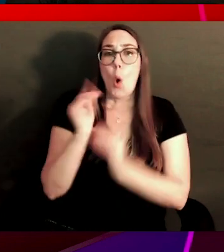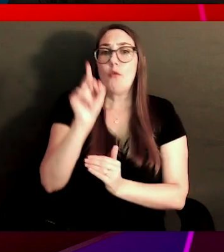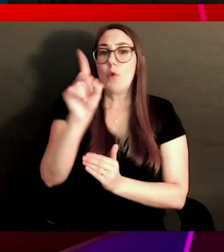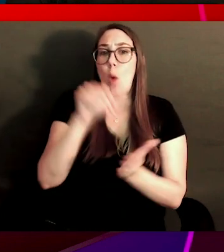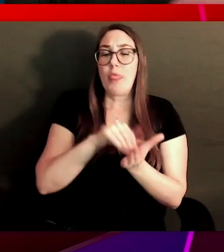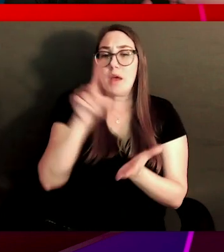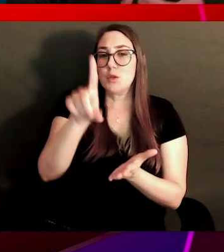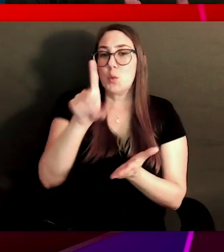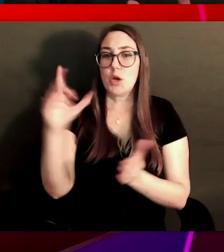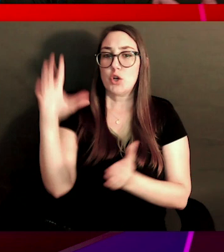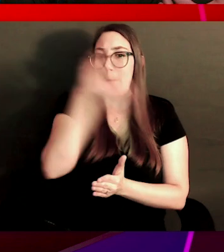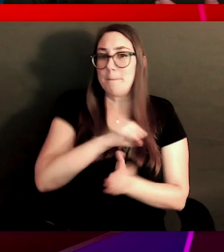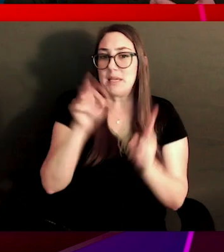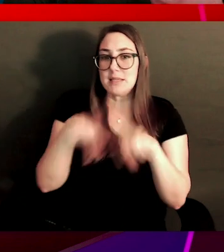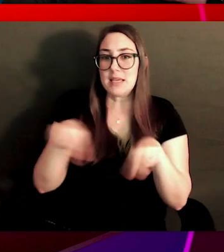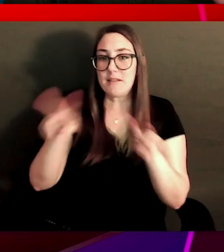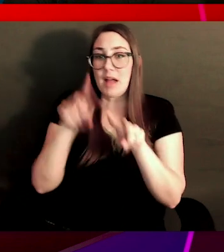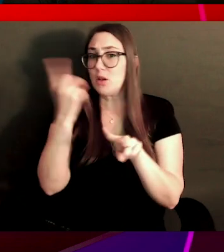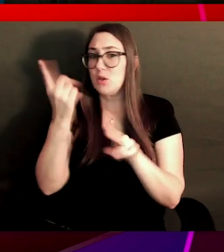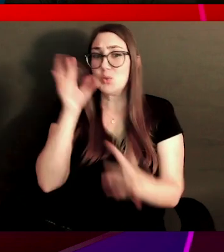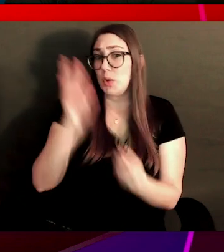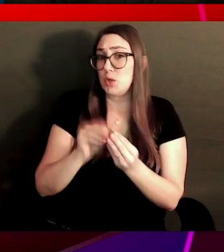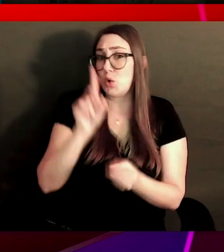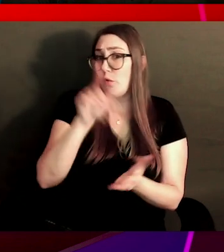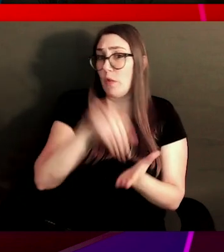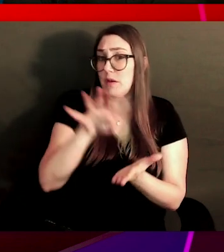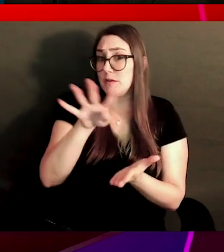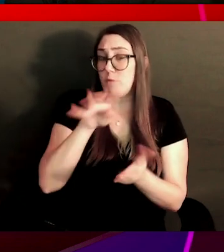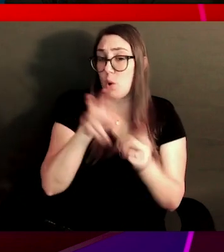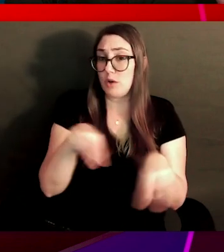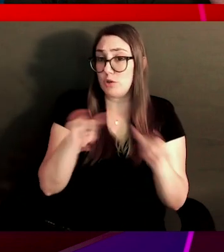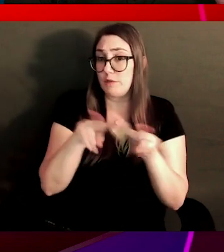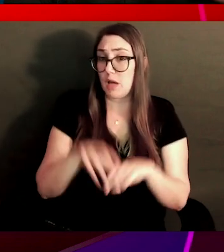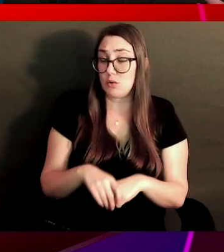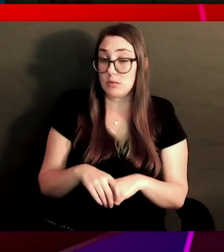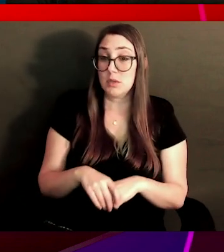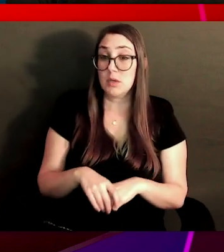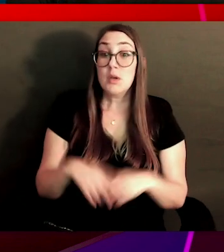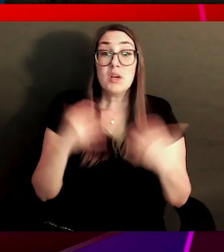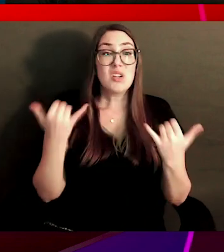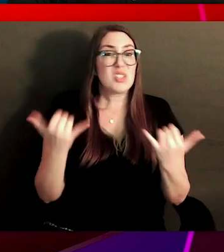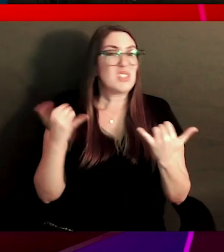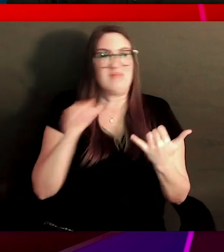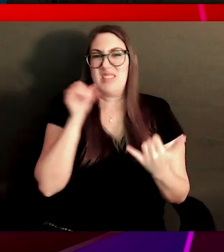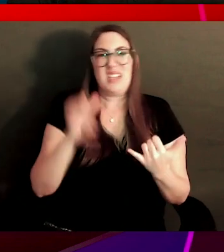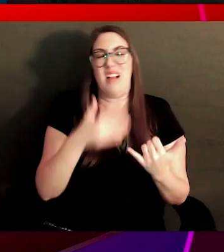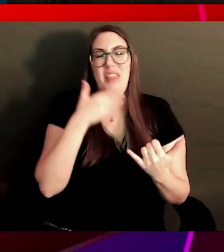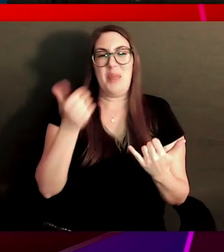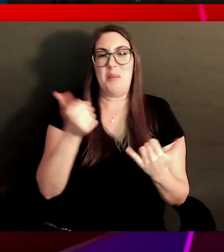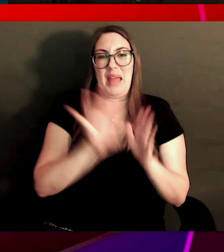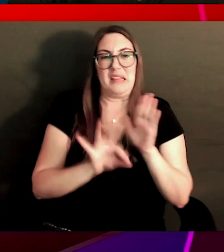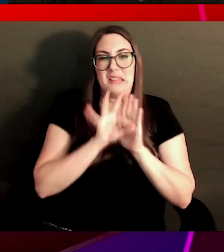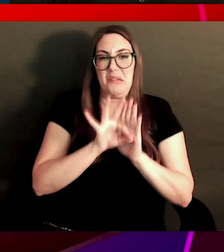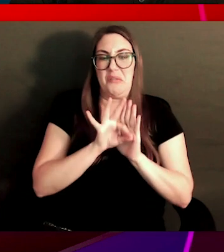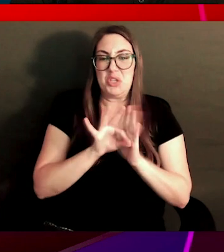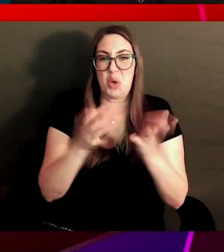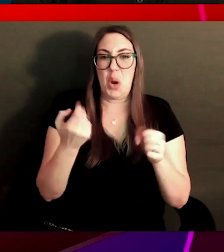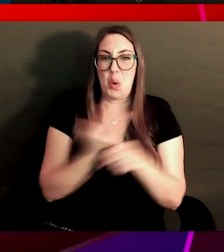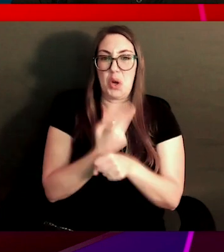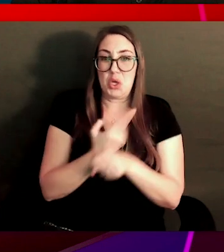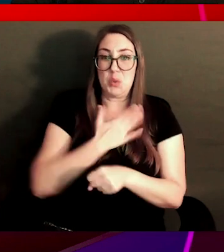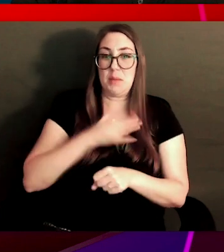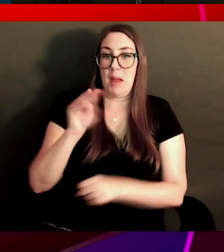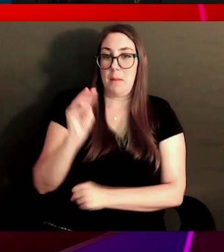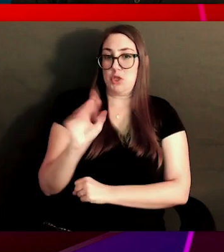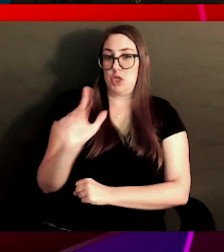total of 1,400 values. So right away, this is likely not the most salient feature I want to use in my machine learning model. So if I go